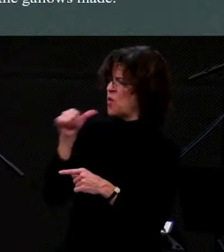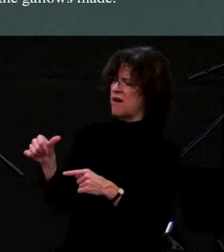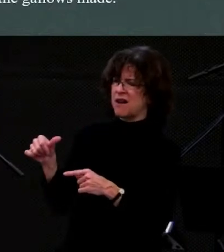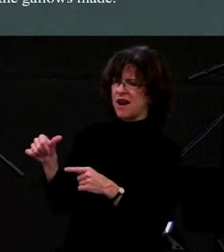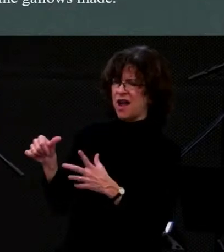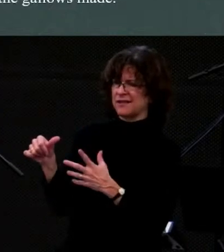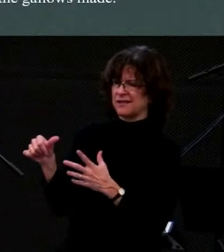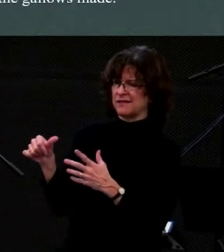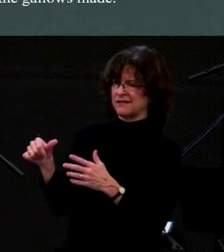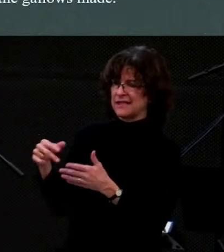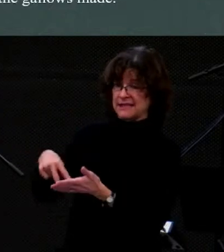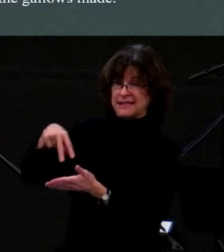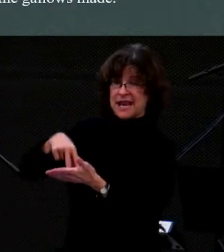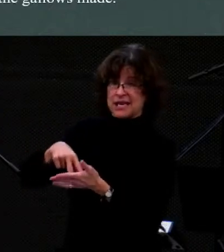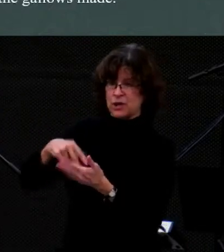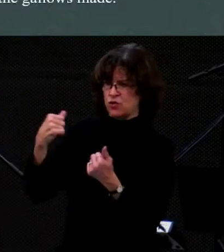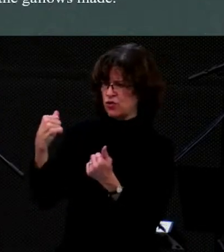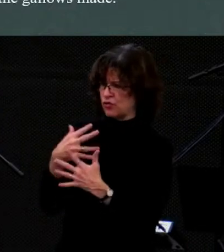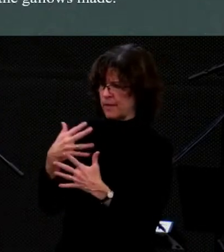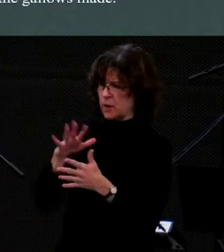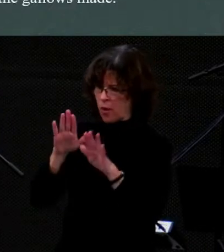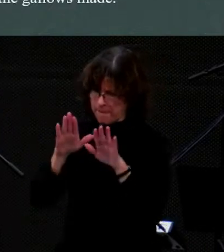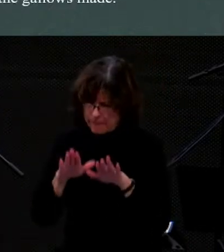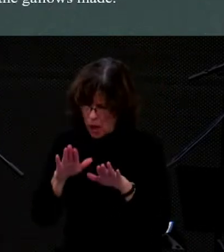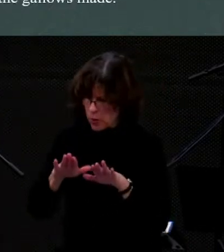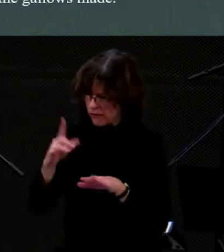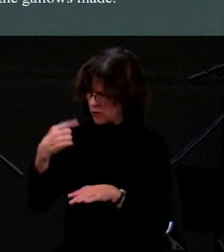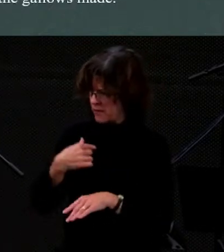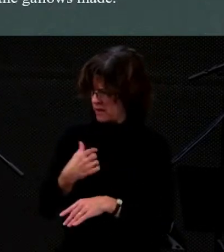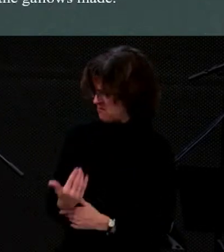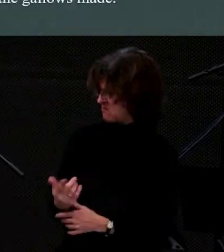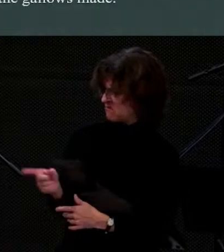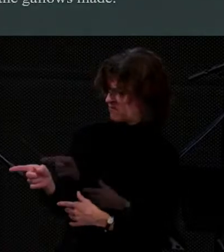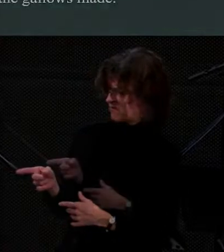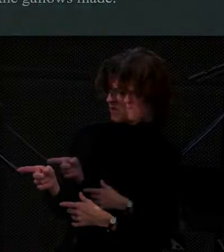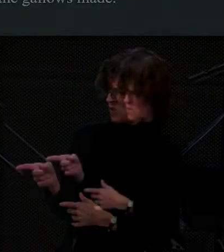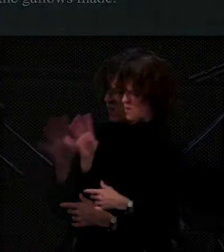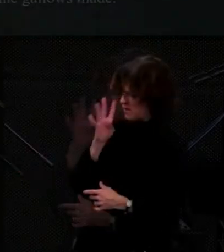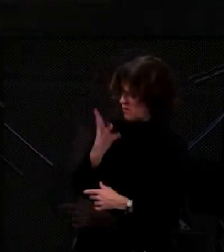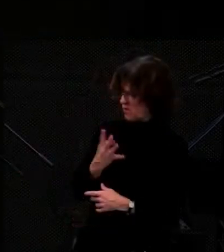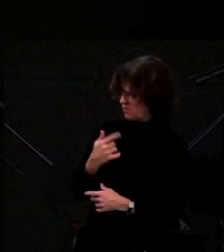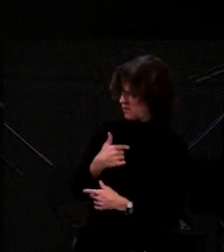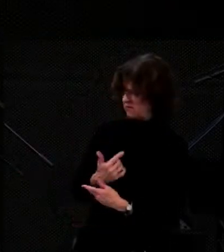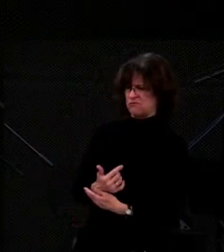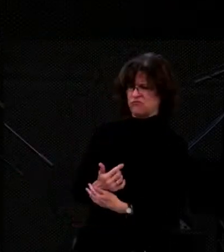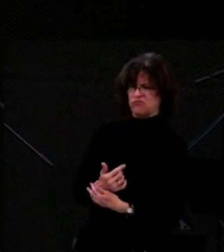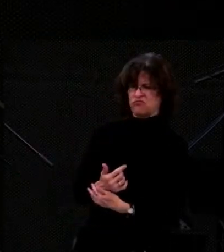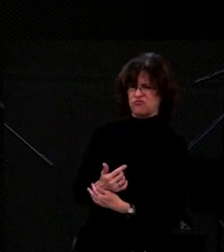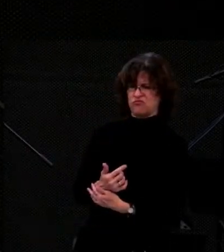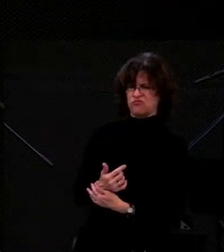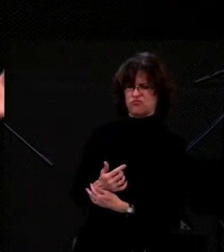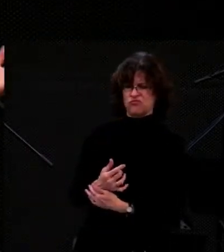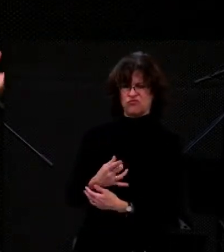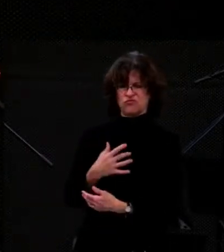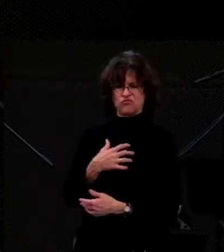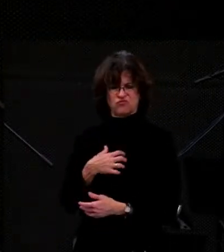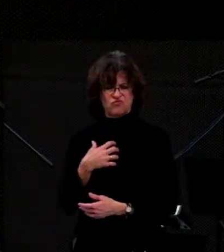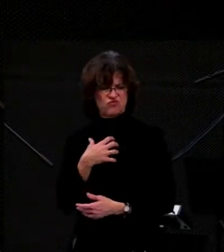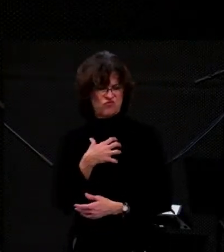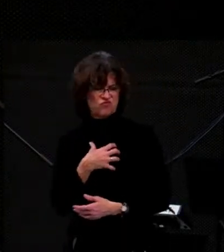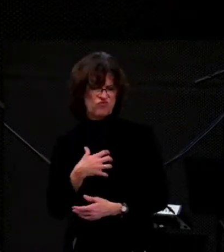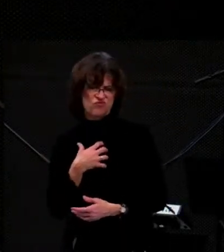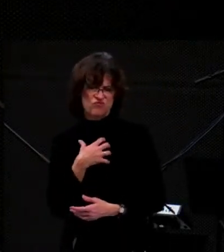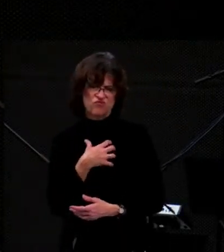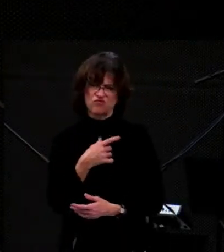unmoved by Haman. He doesn't even rise in honor to greet him, but ignores him. This, even after the party, even after